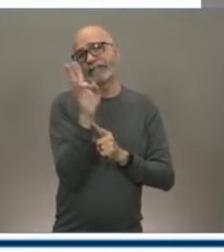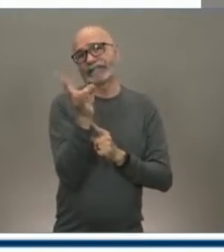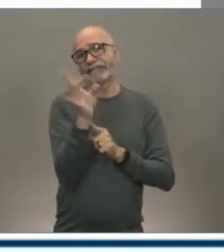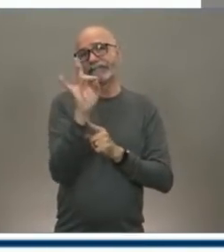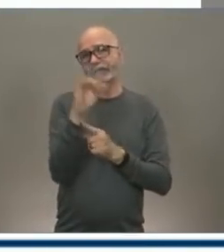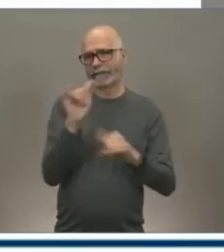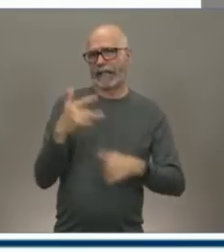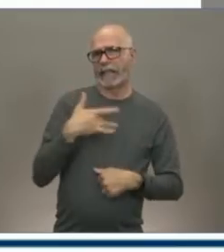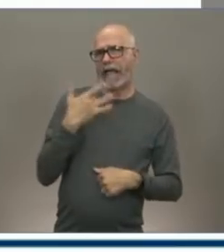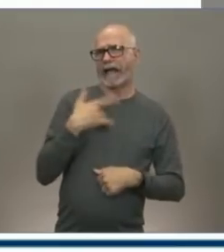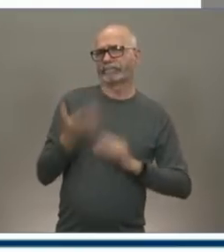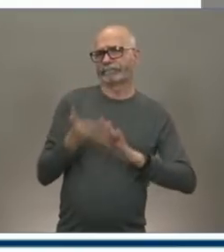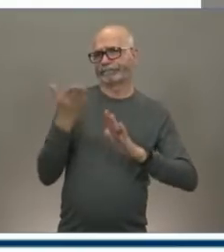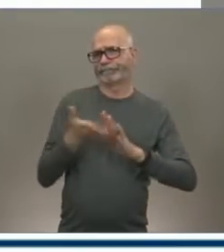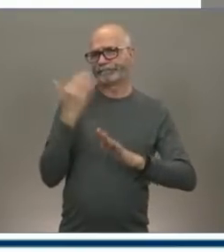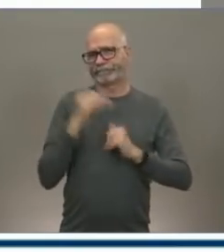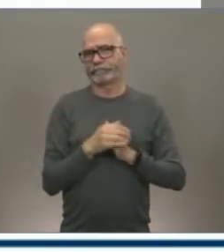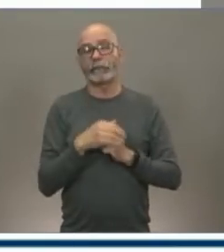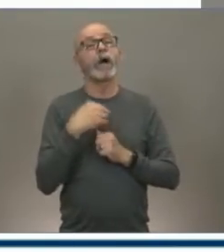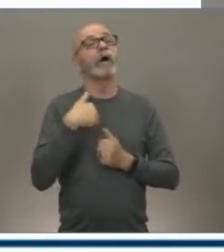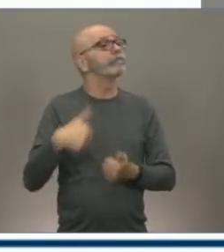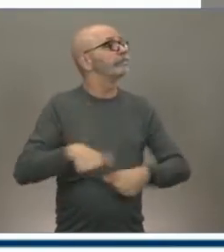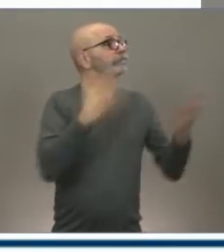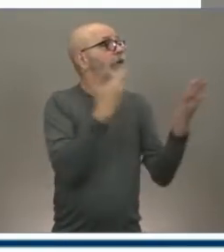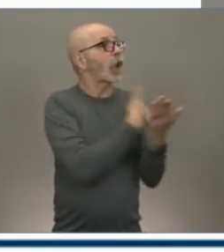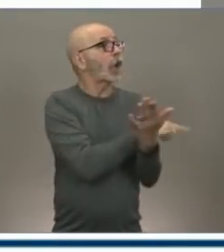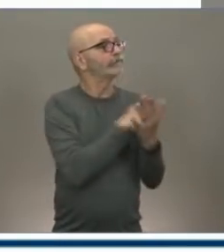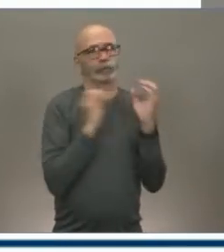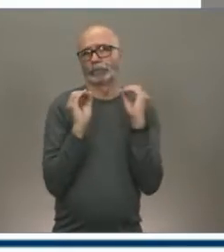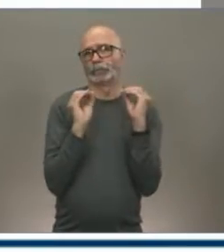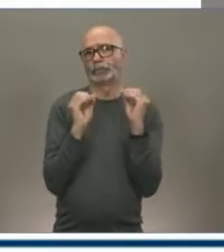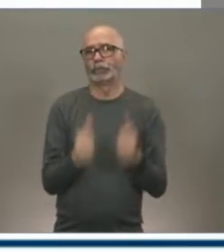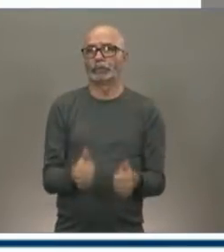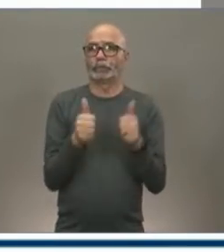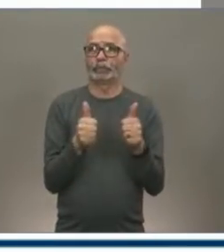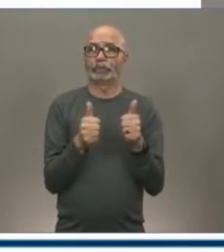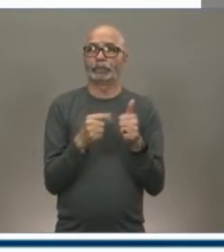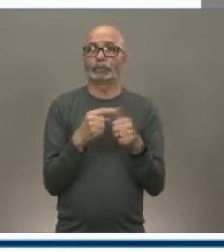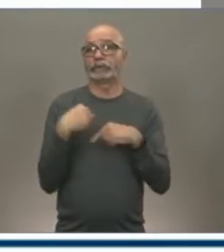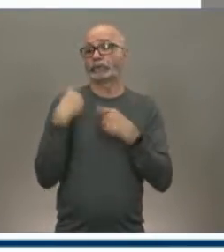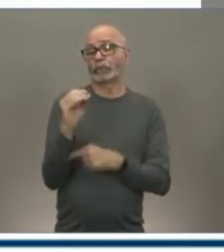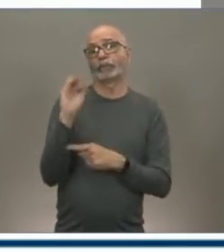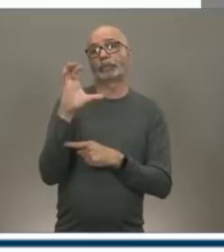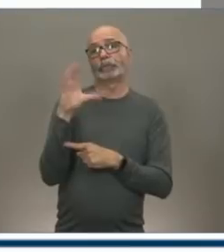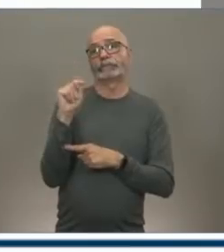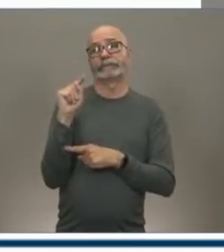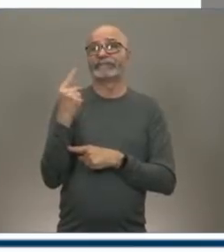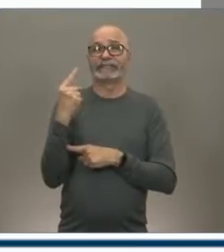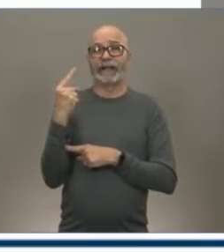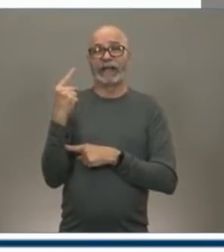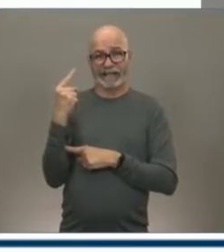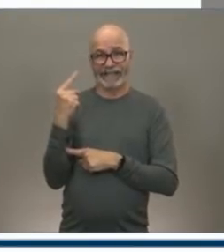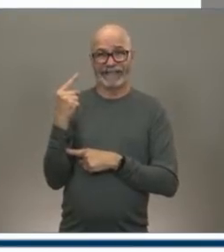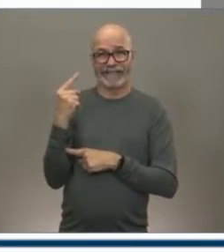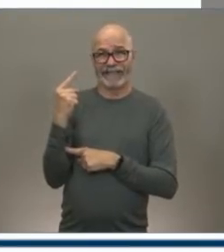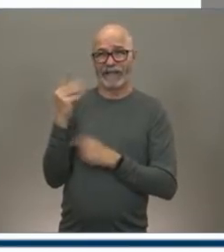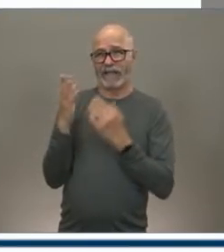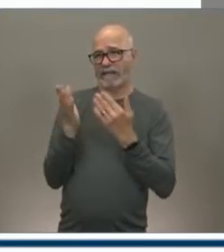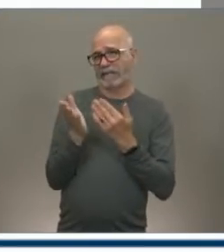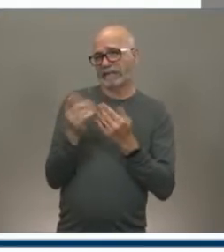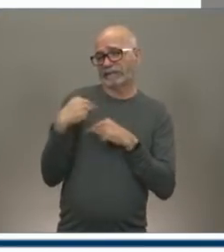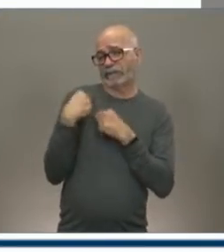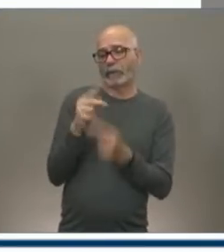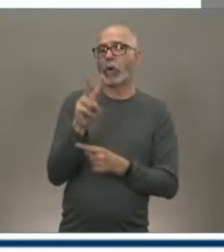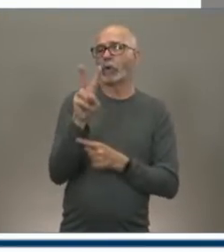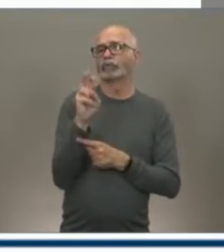hospital. Since October 1st, which is our beginning of the second wave, we've had 294 cases